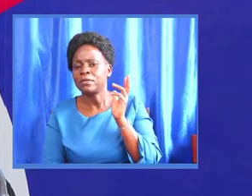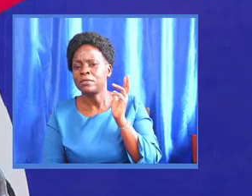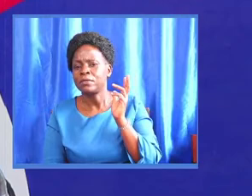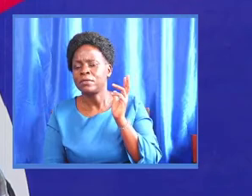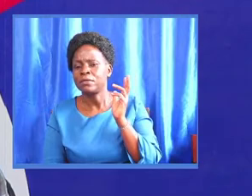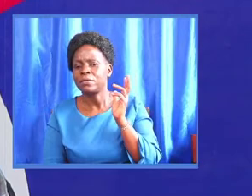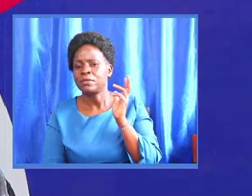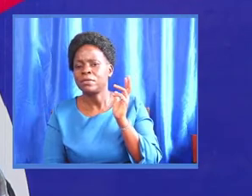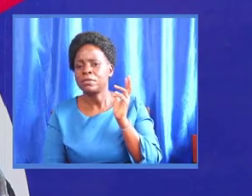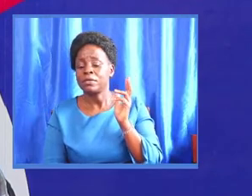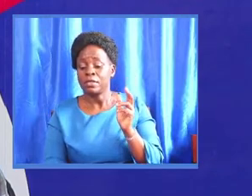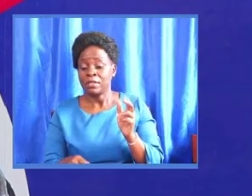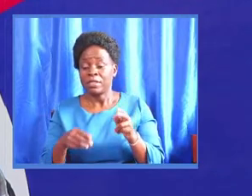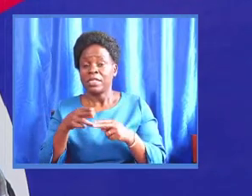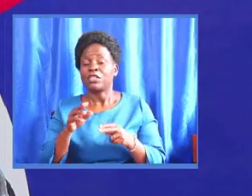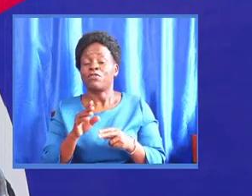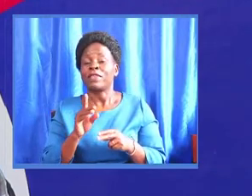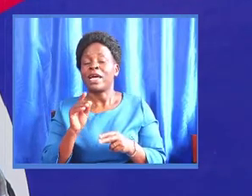kicks off the demand